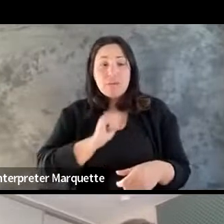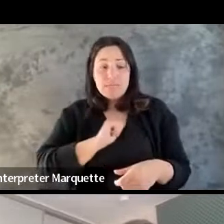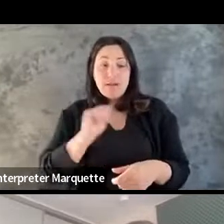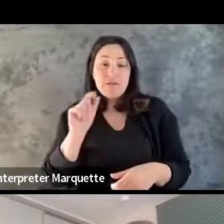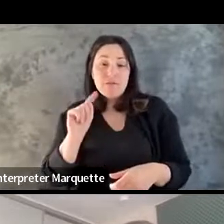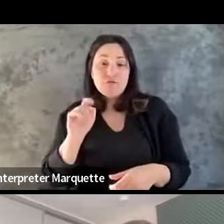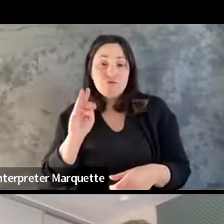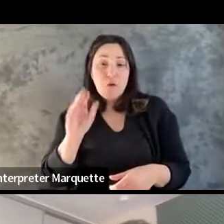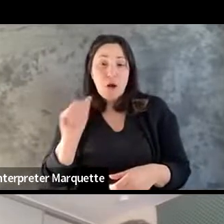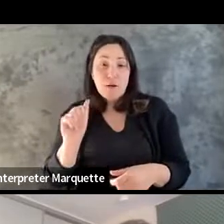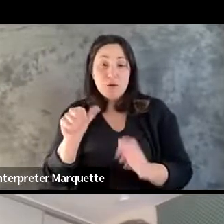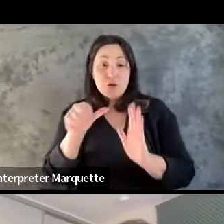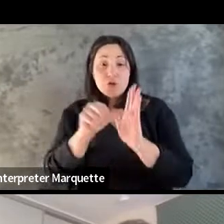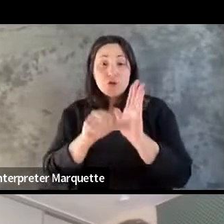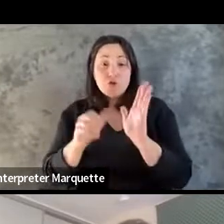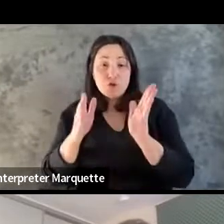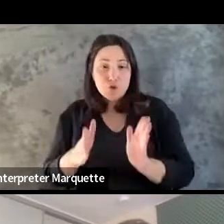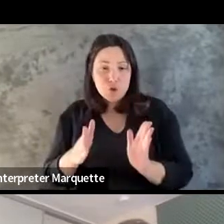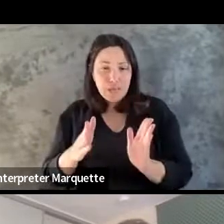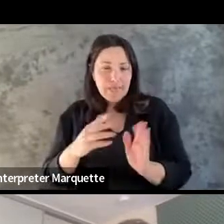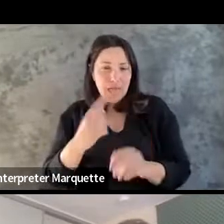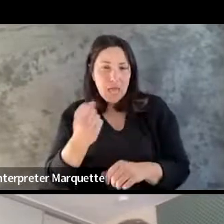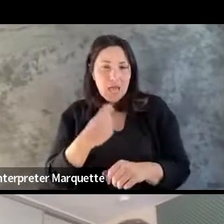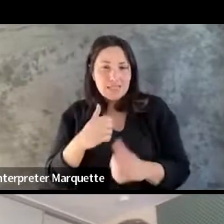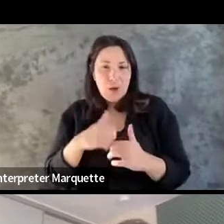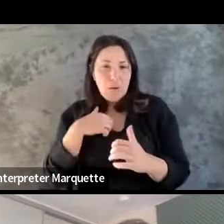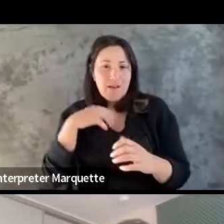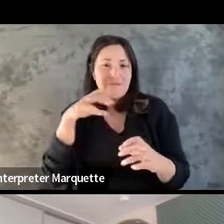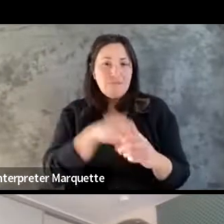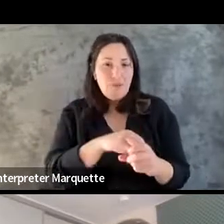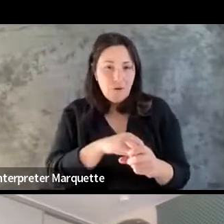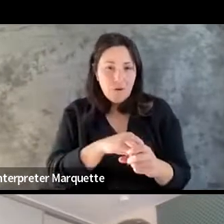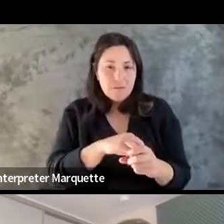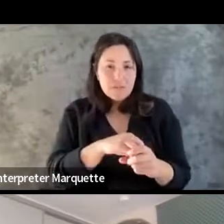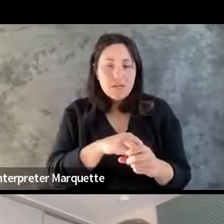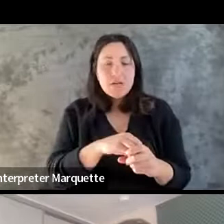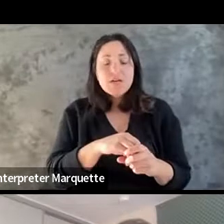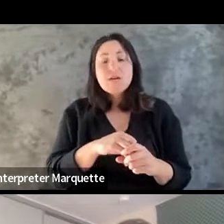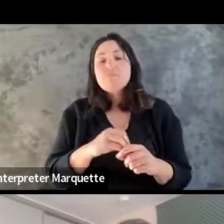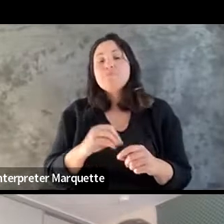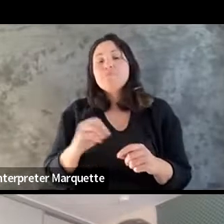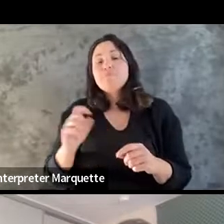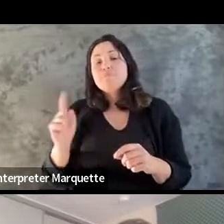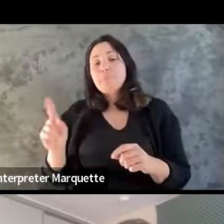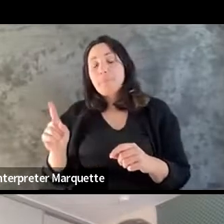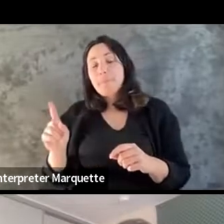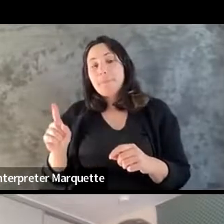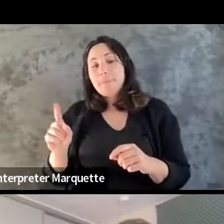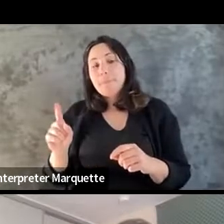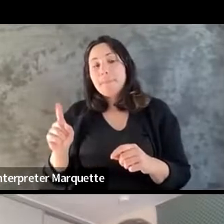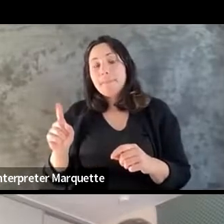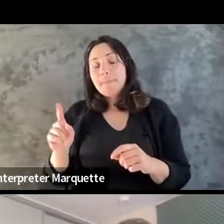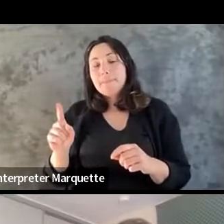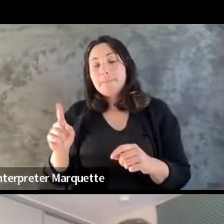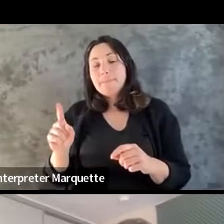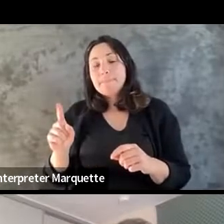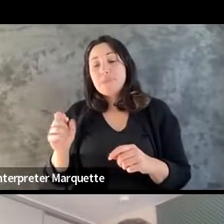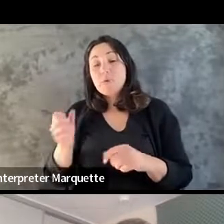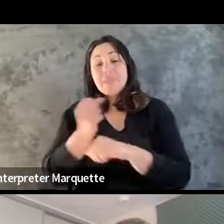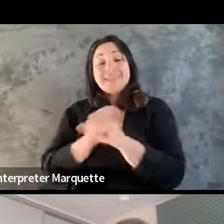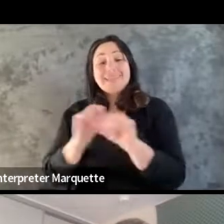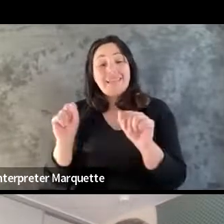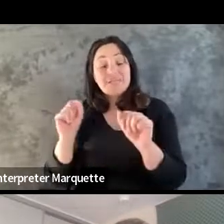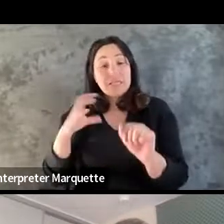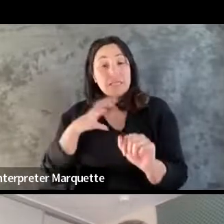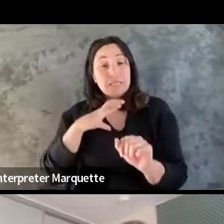surgeon, asked how I could get involved with the safety plan. I came to find out subsequently that when the safety